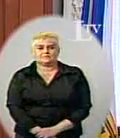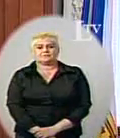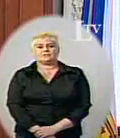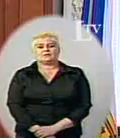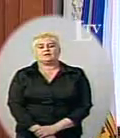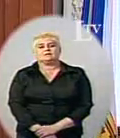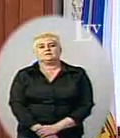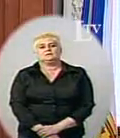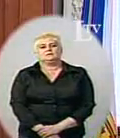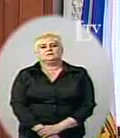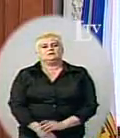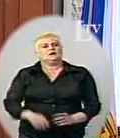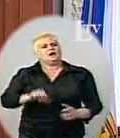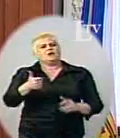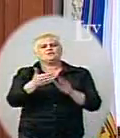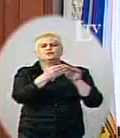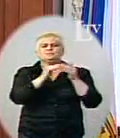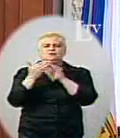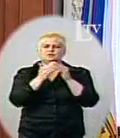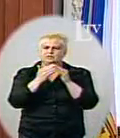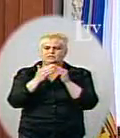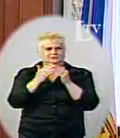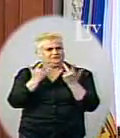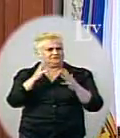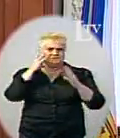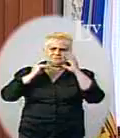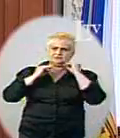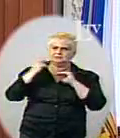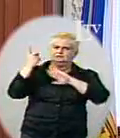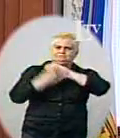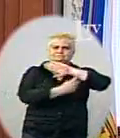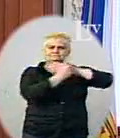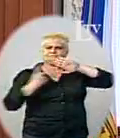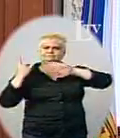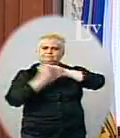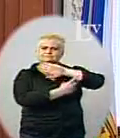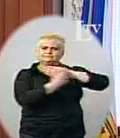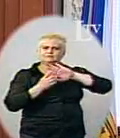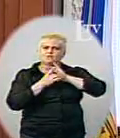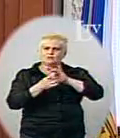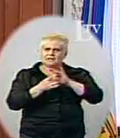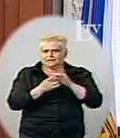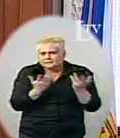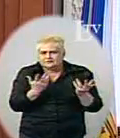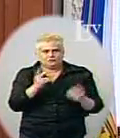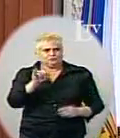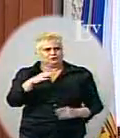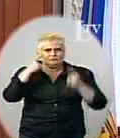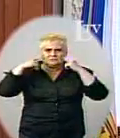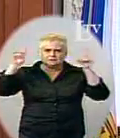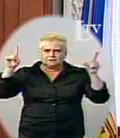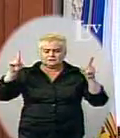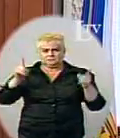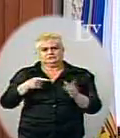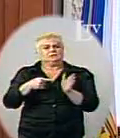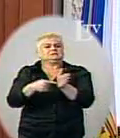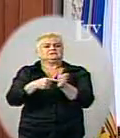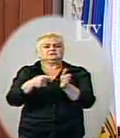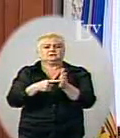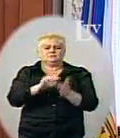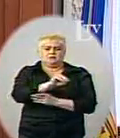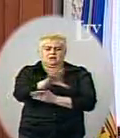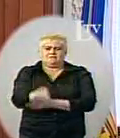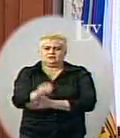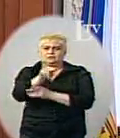Communities that have suffered discrimination and limited access to good jobs, particularly African Nova Scotians, have a